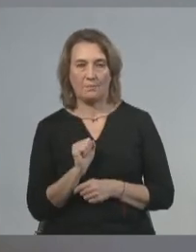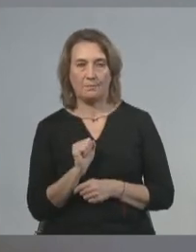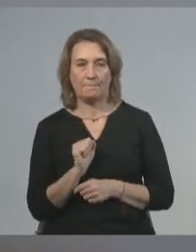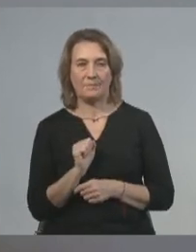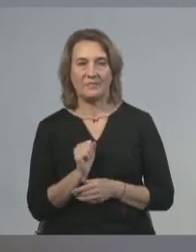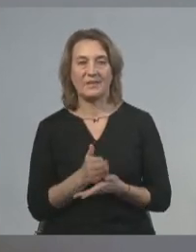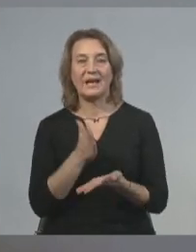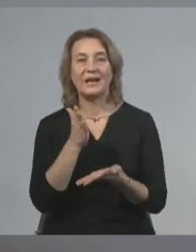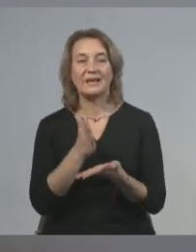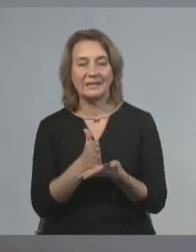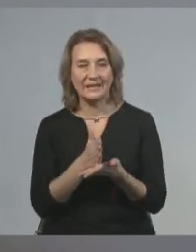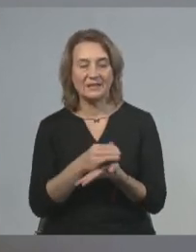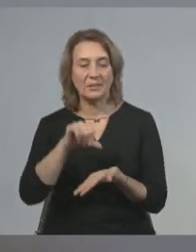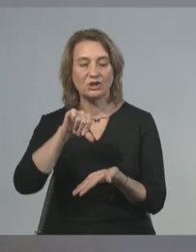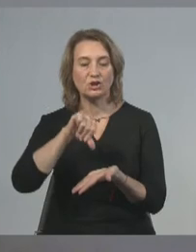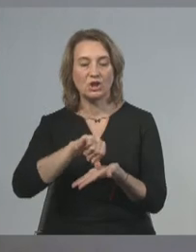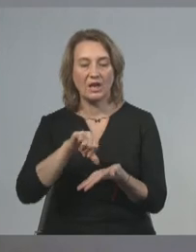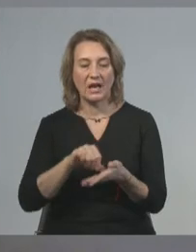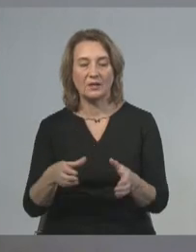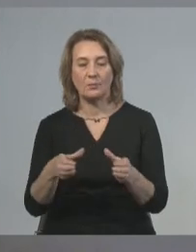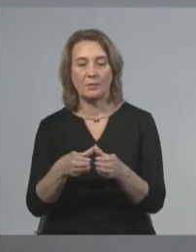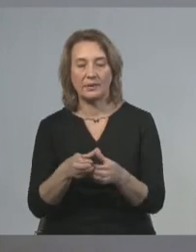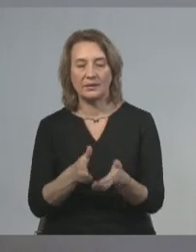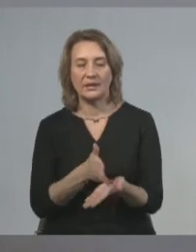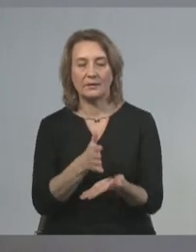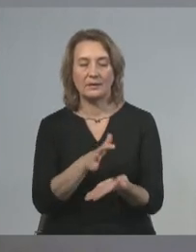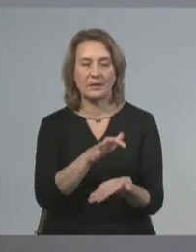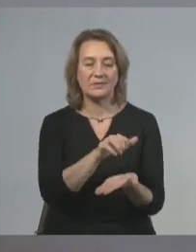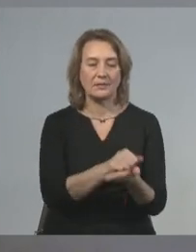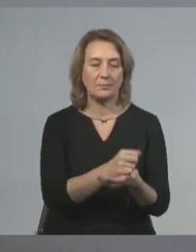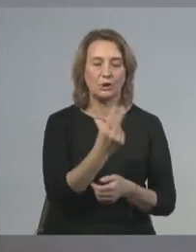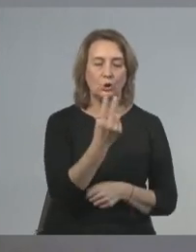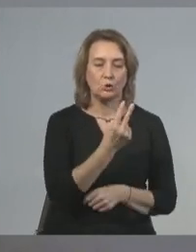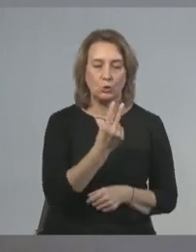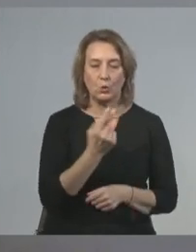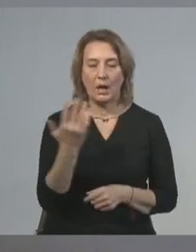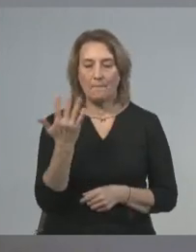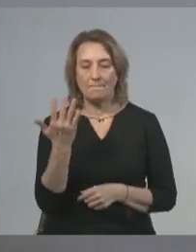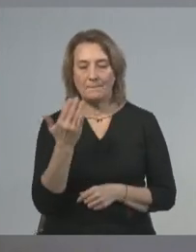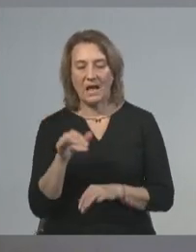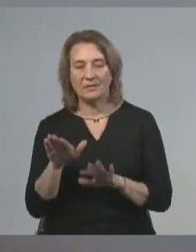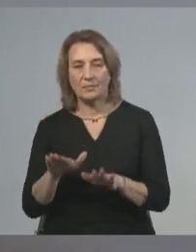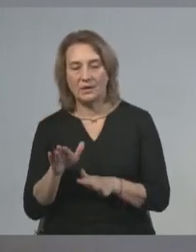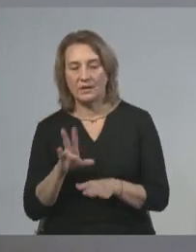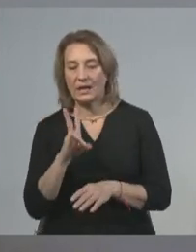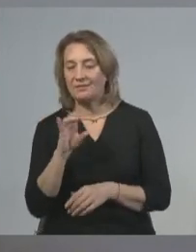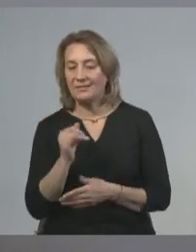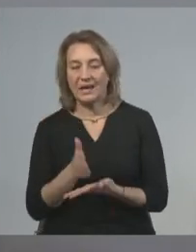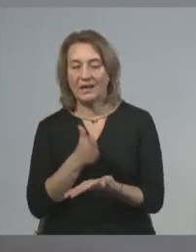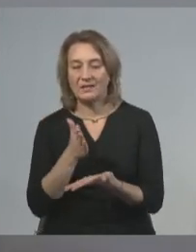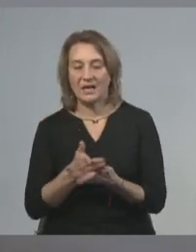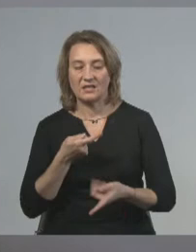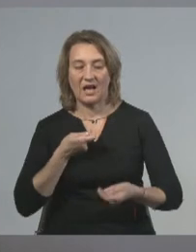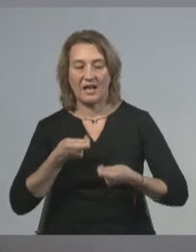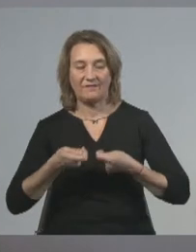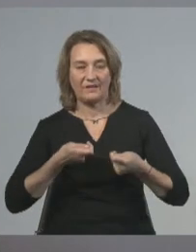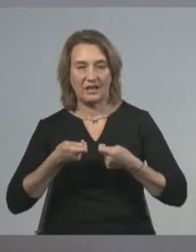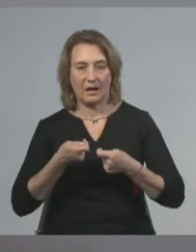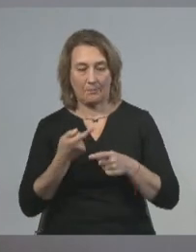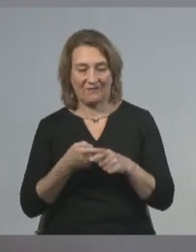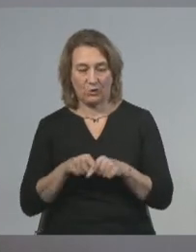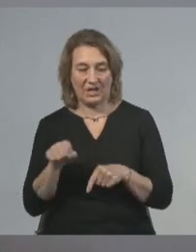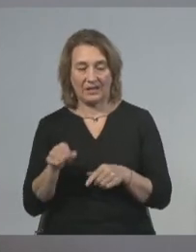is the boss of some party and especially who uh get that opportunity to uh run some list to be on the